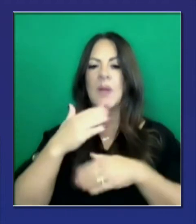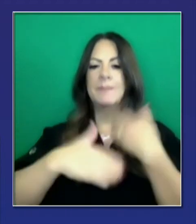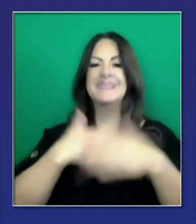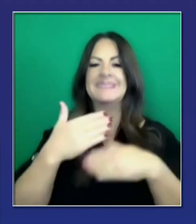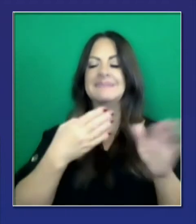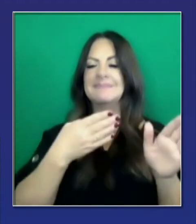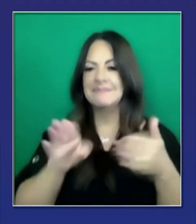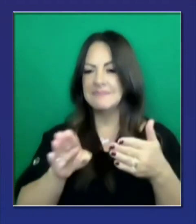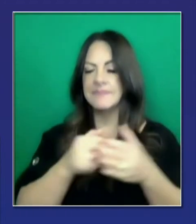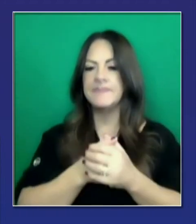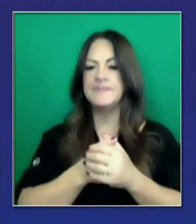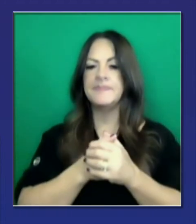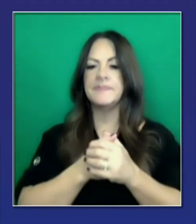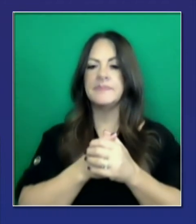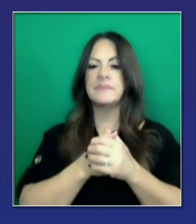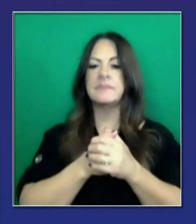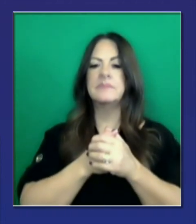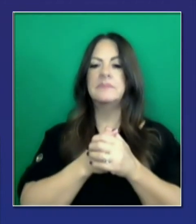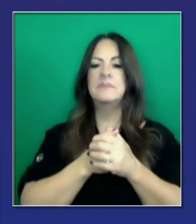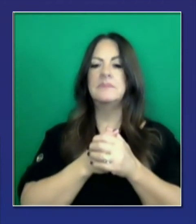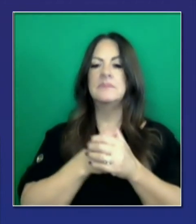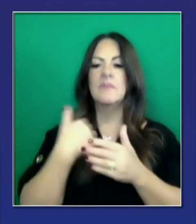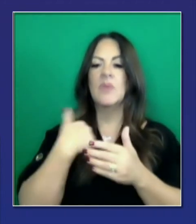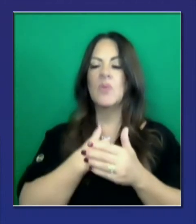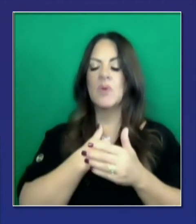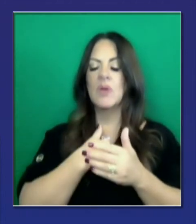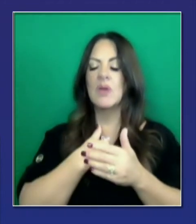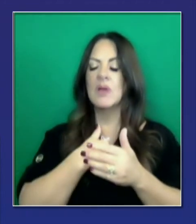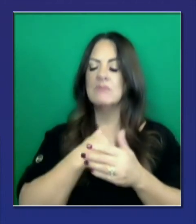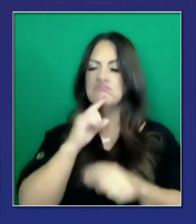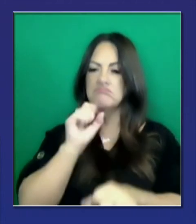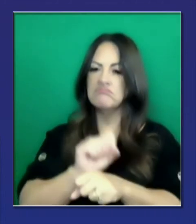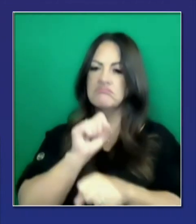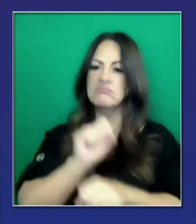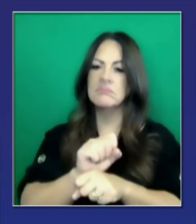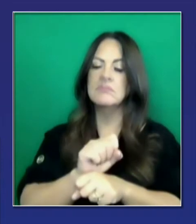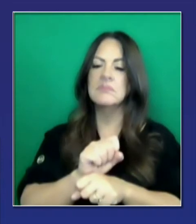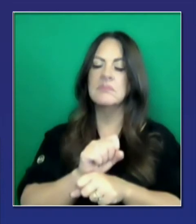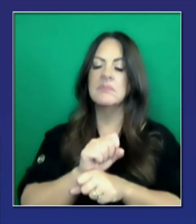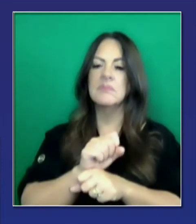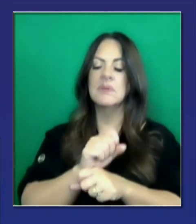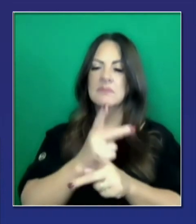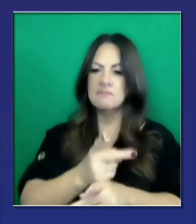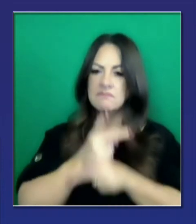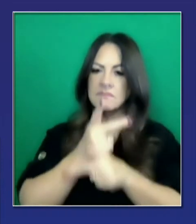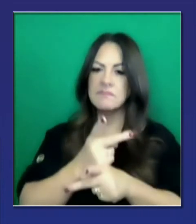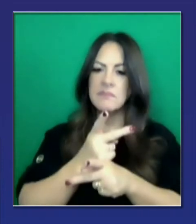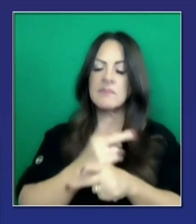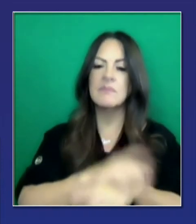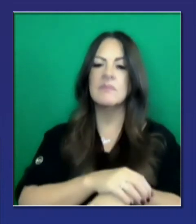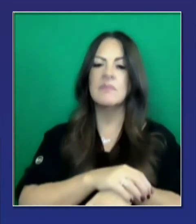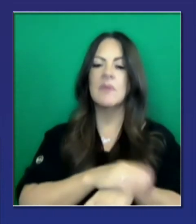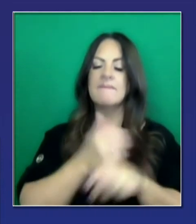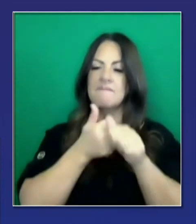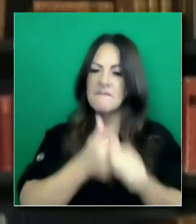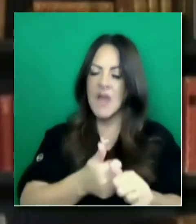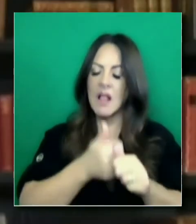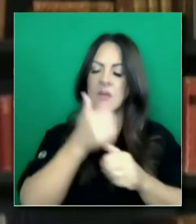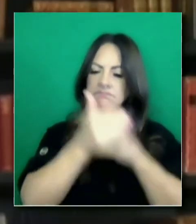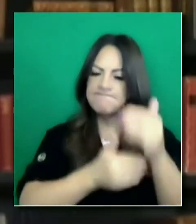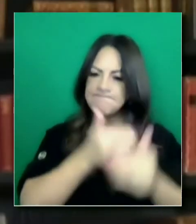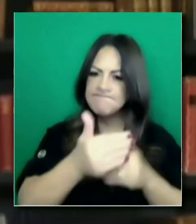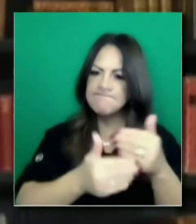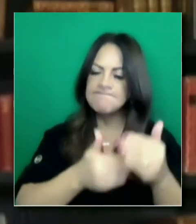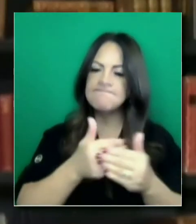that. And we have been deliberative, and we have protocols in terms